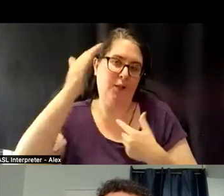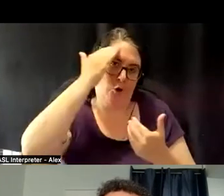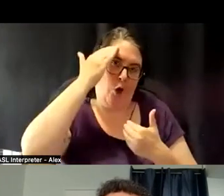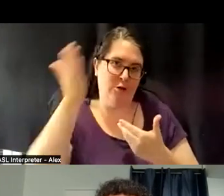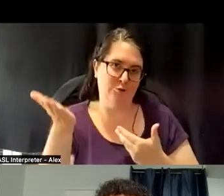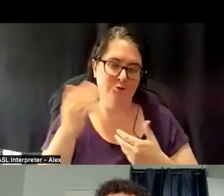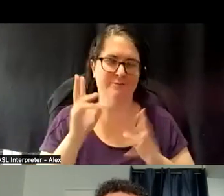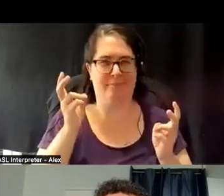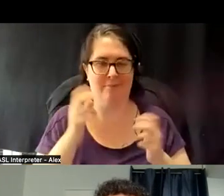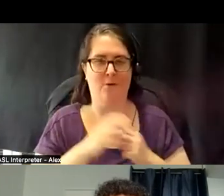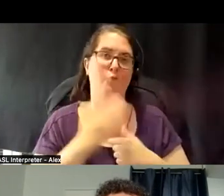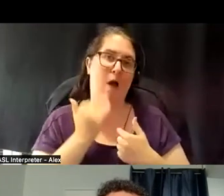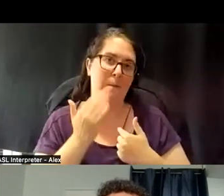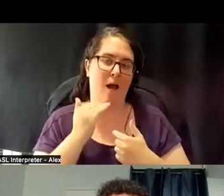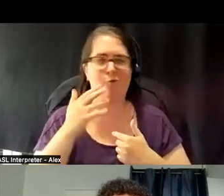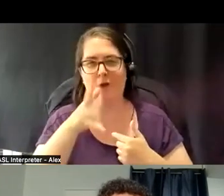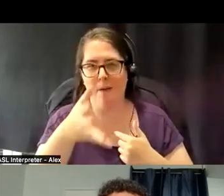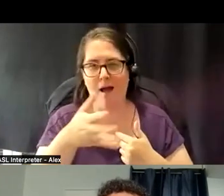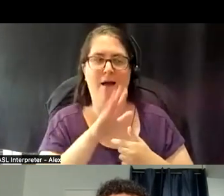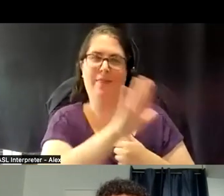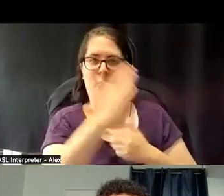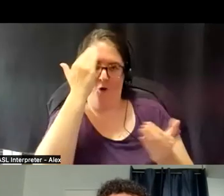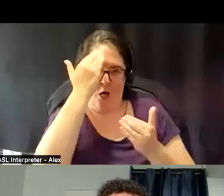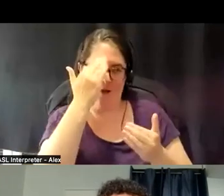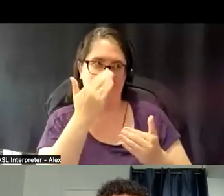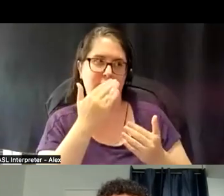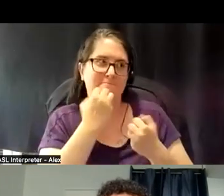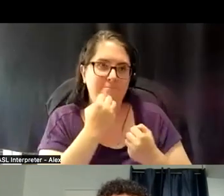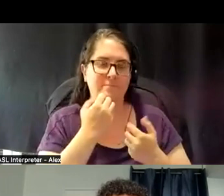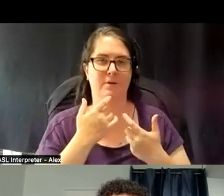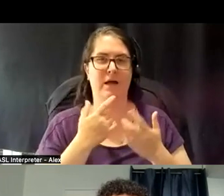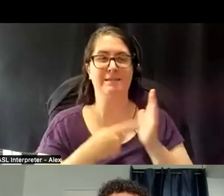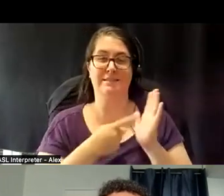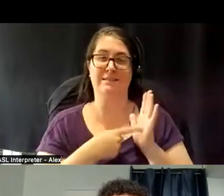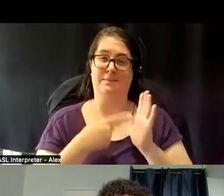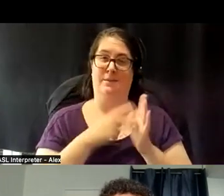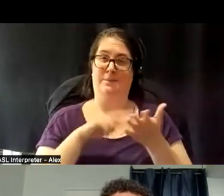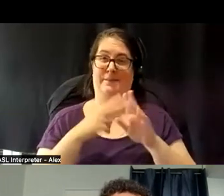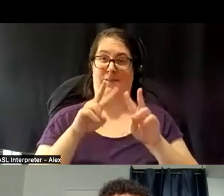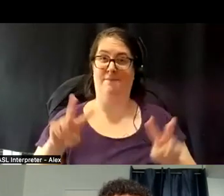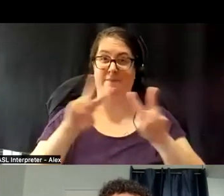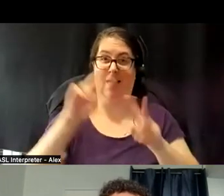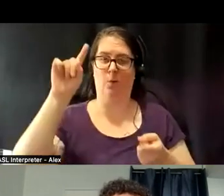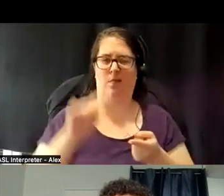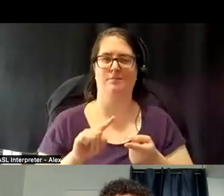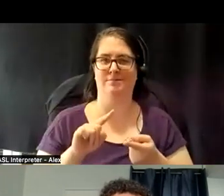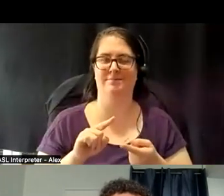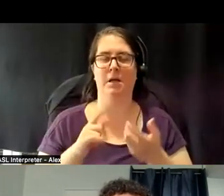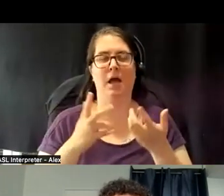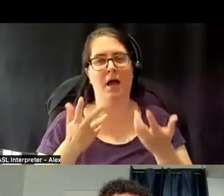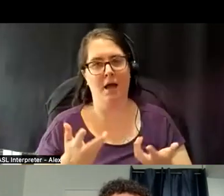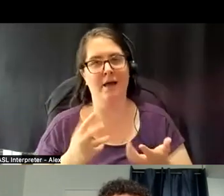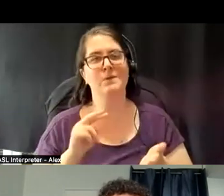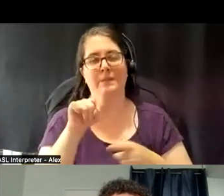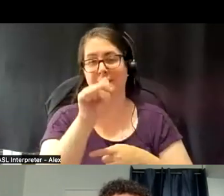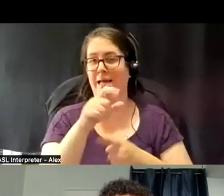like grandma knowledge. And I think sometimes undervalued in that sense. And, you know, I think there is this like